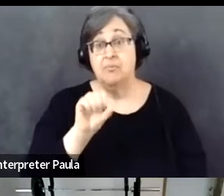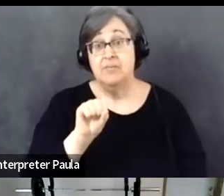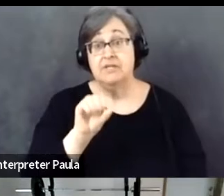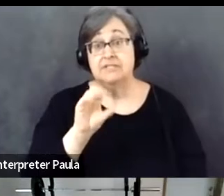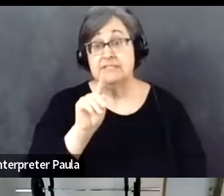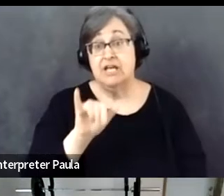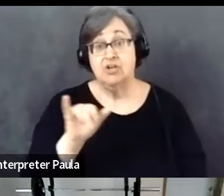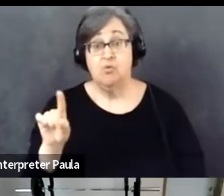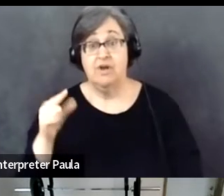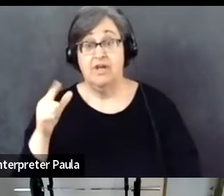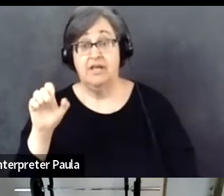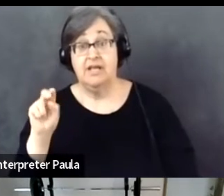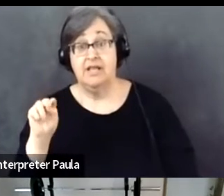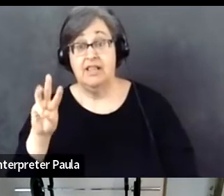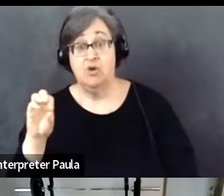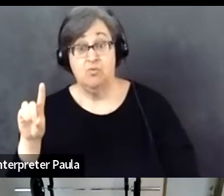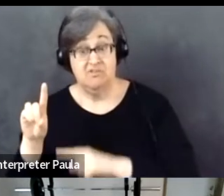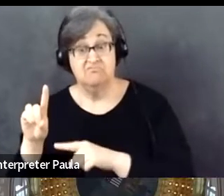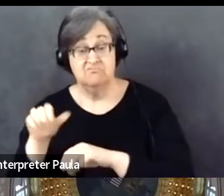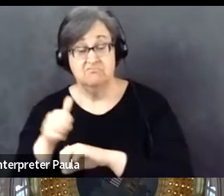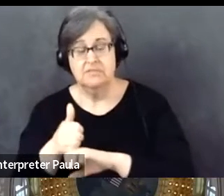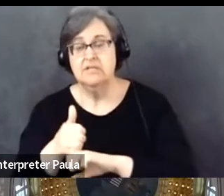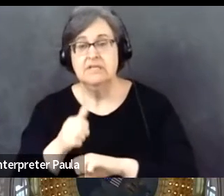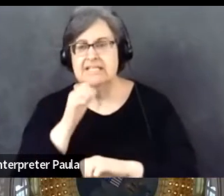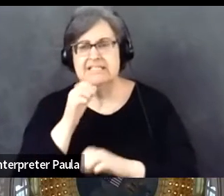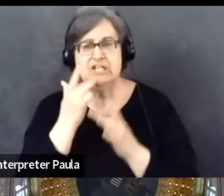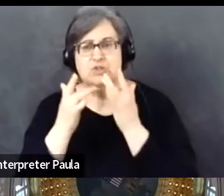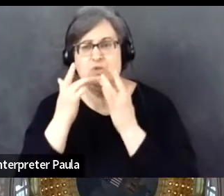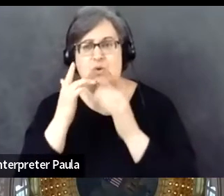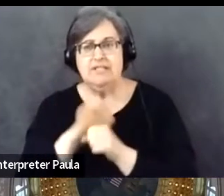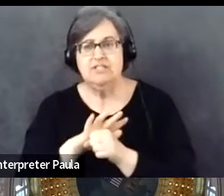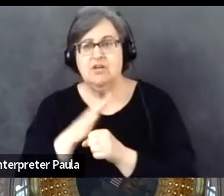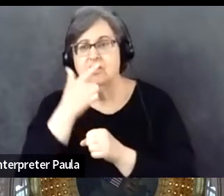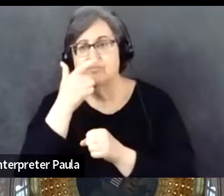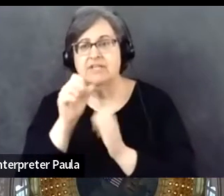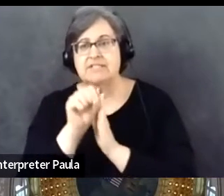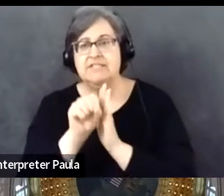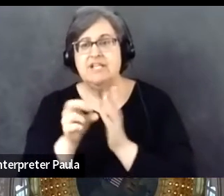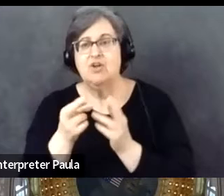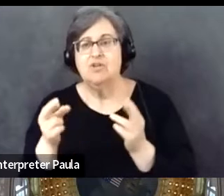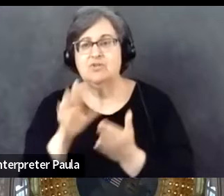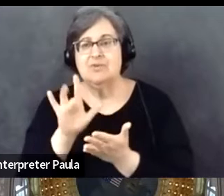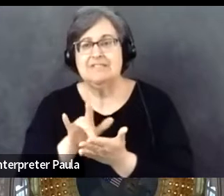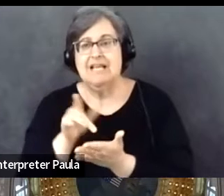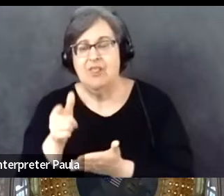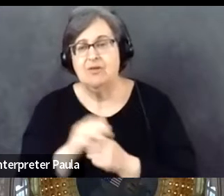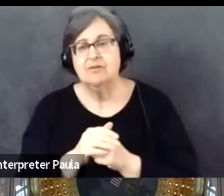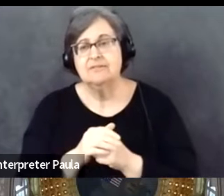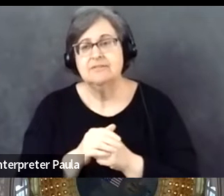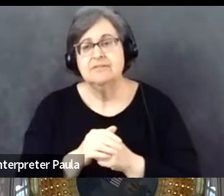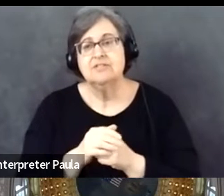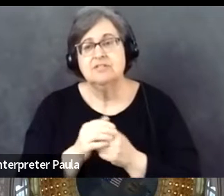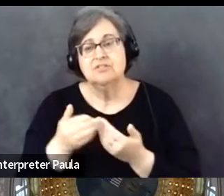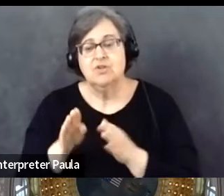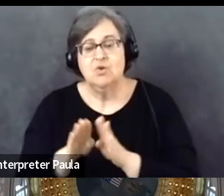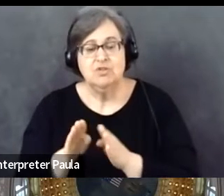is not considered a shortage area because of the State Resource Center being there. So with that closure, they